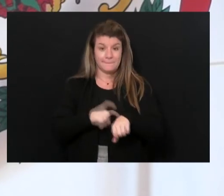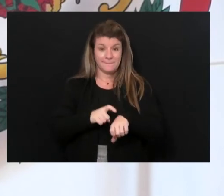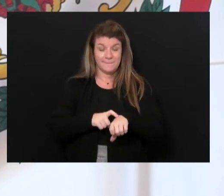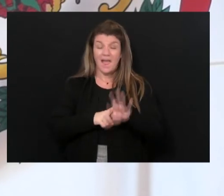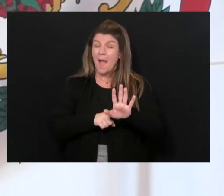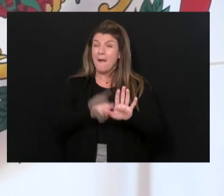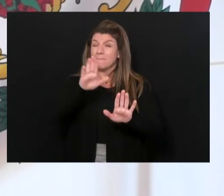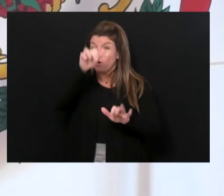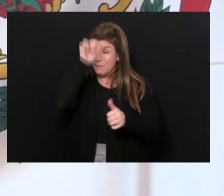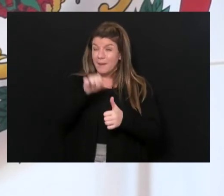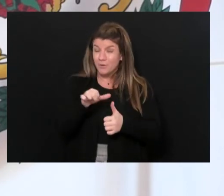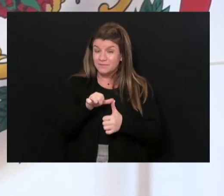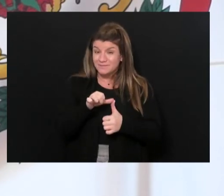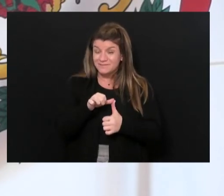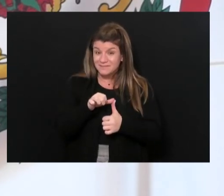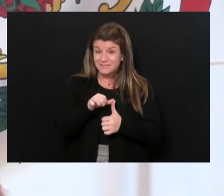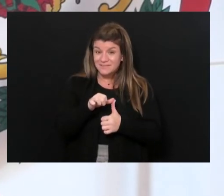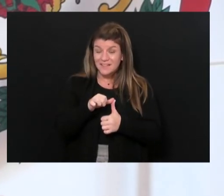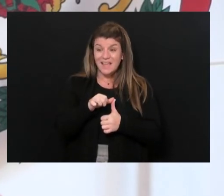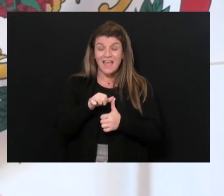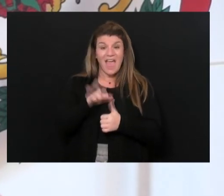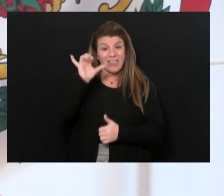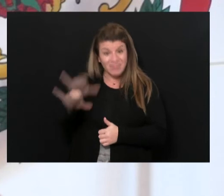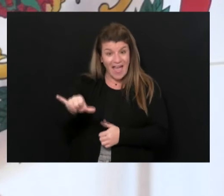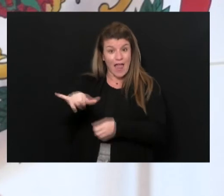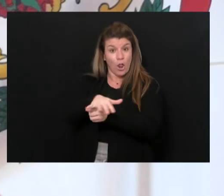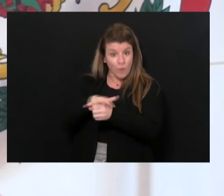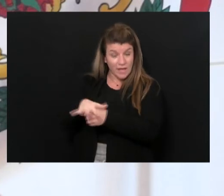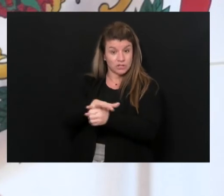to just remember this. At that location,